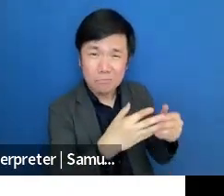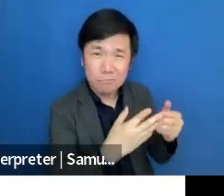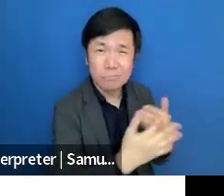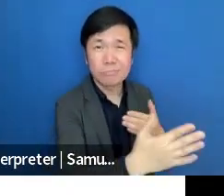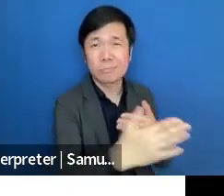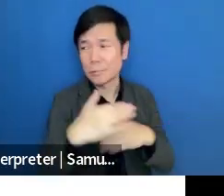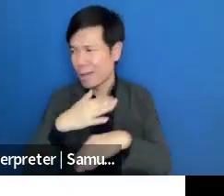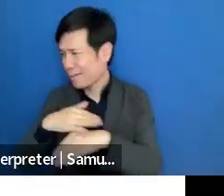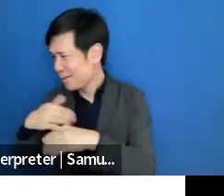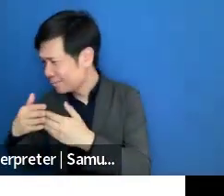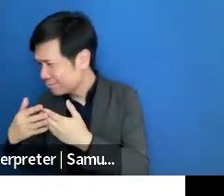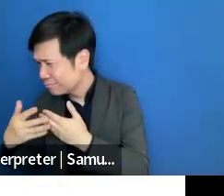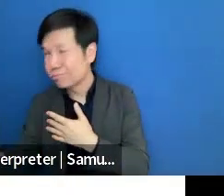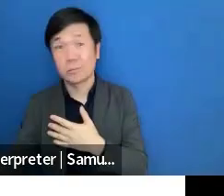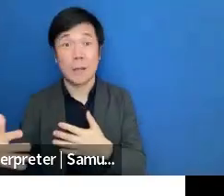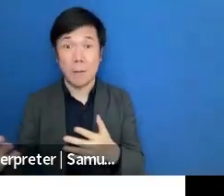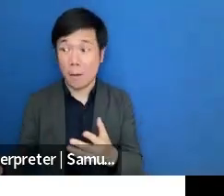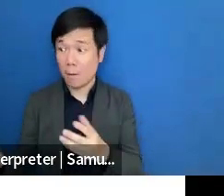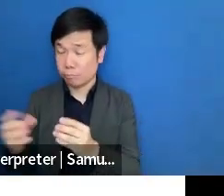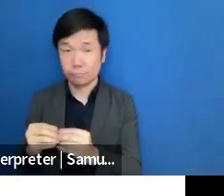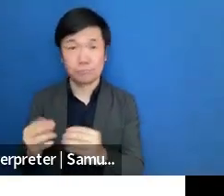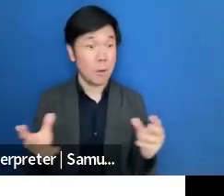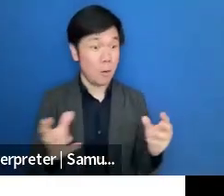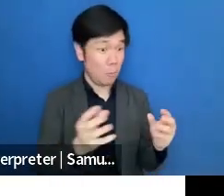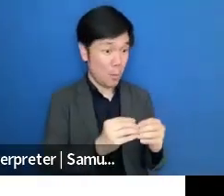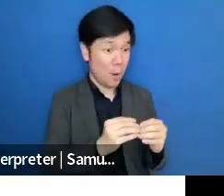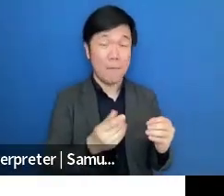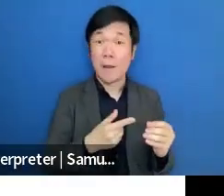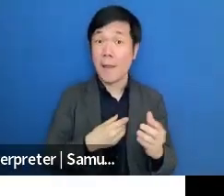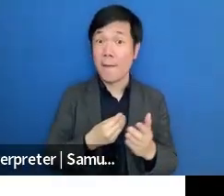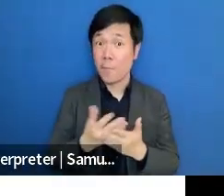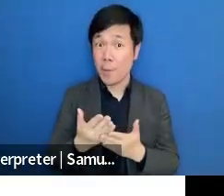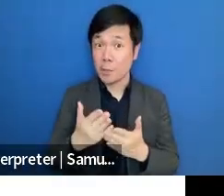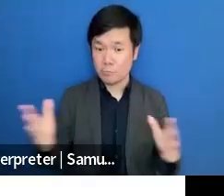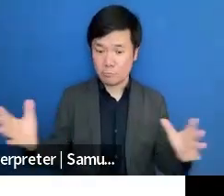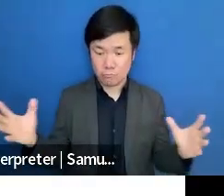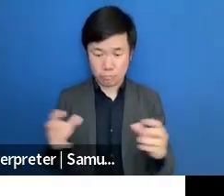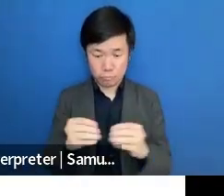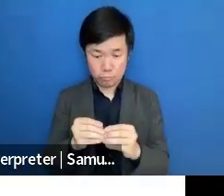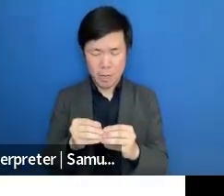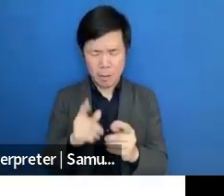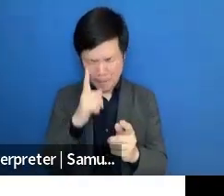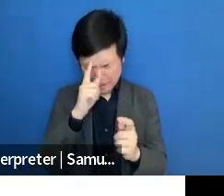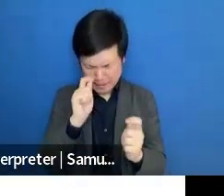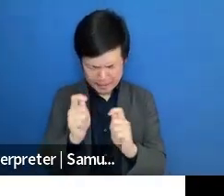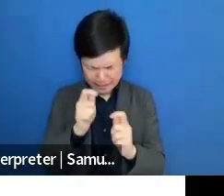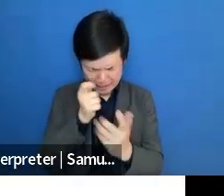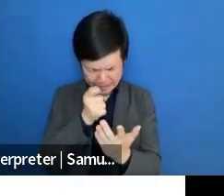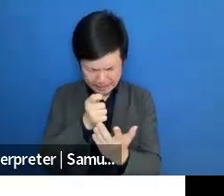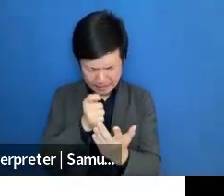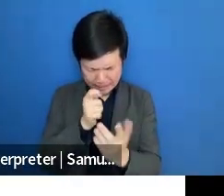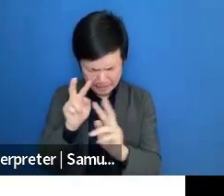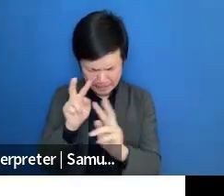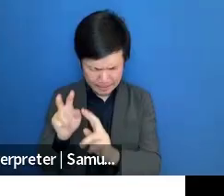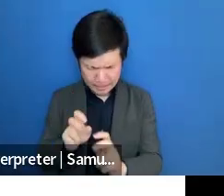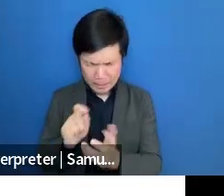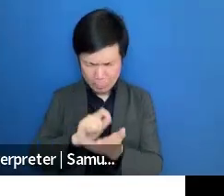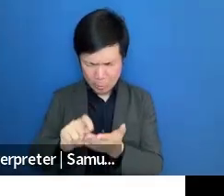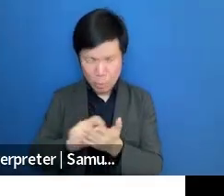we had to follow up with them to get their reports. And the quality of reports varied considerably across the board as